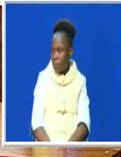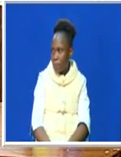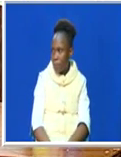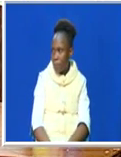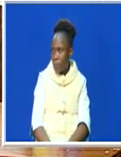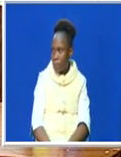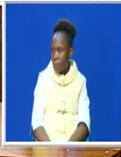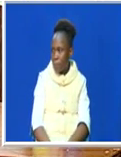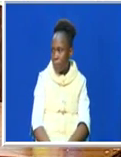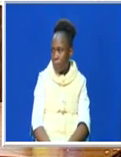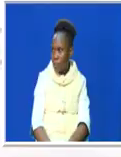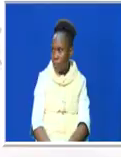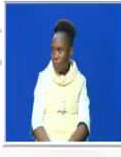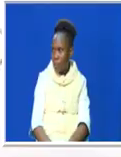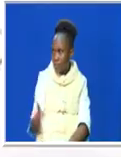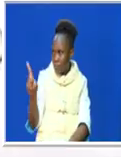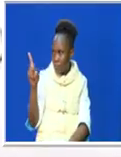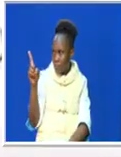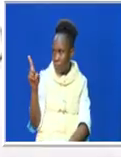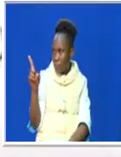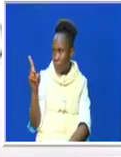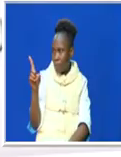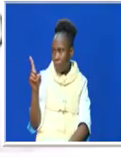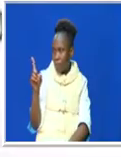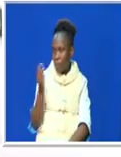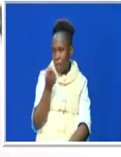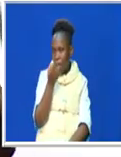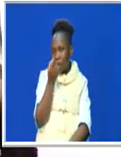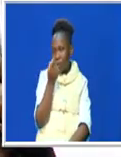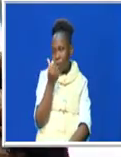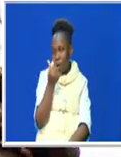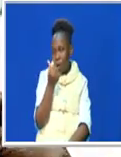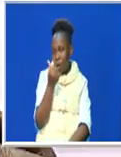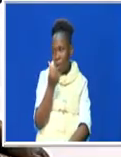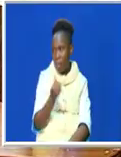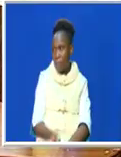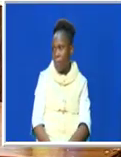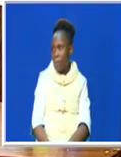So this my smallest spoon.